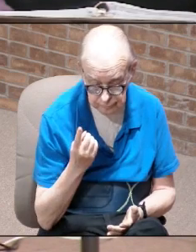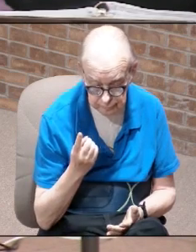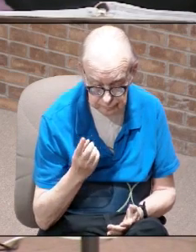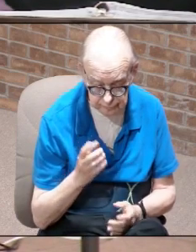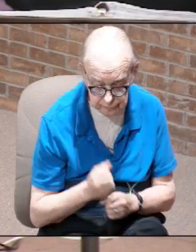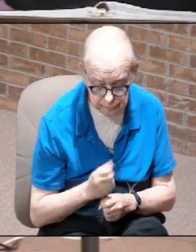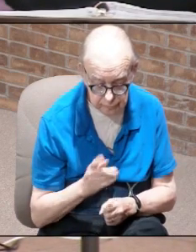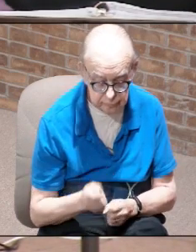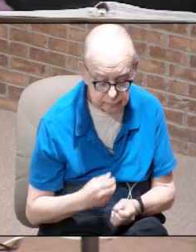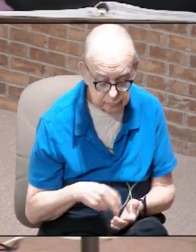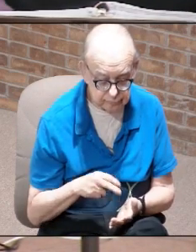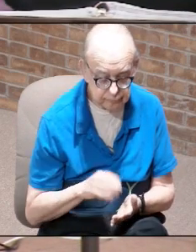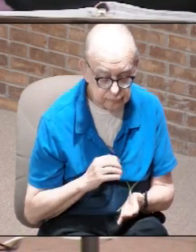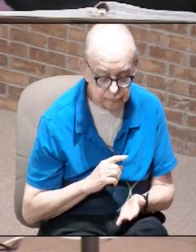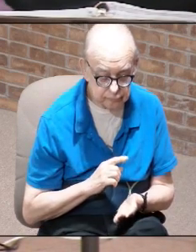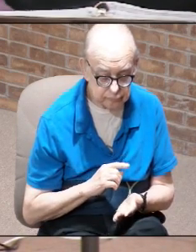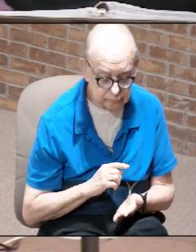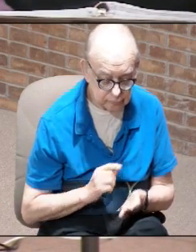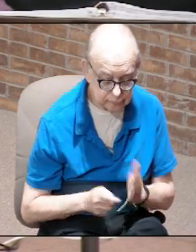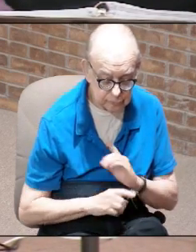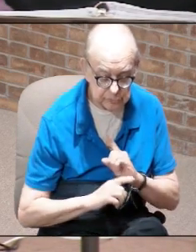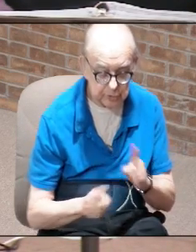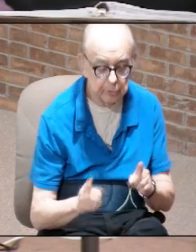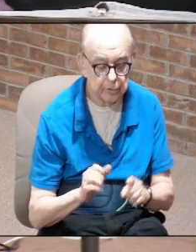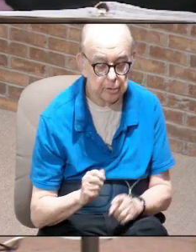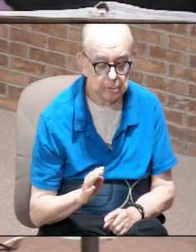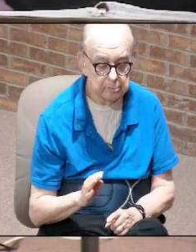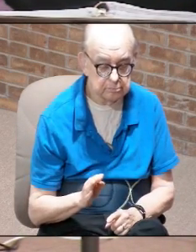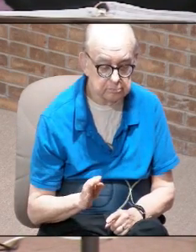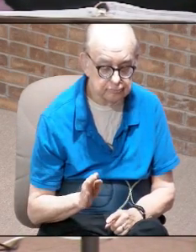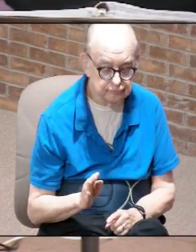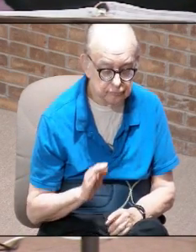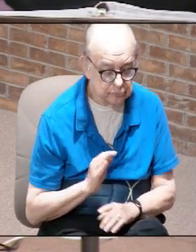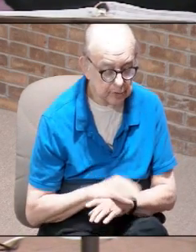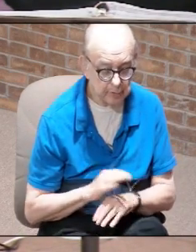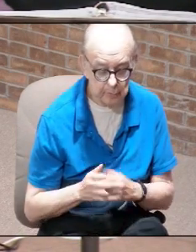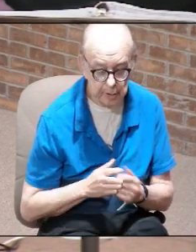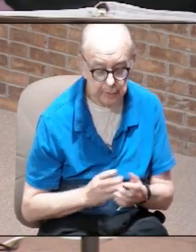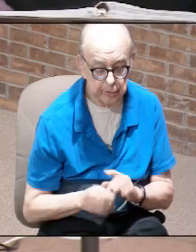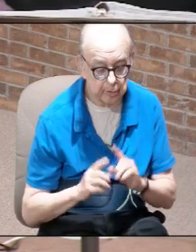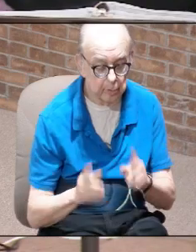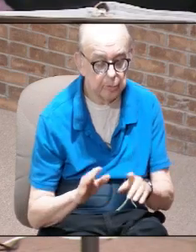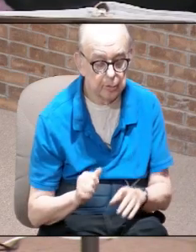Who helped you get up every morning to go to the job, or evening, or whenever?